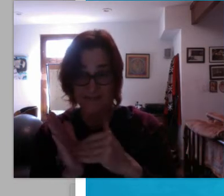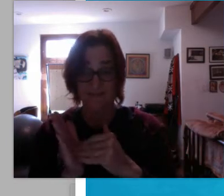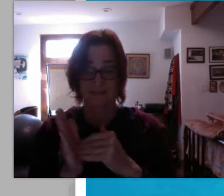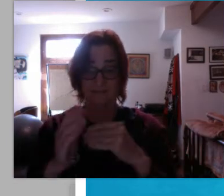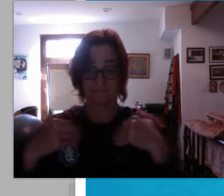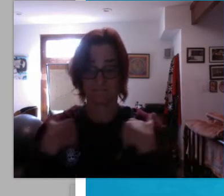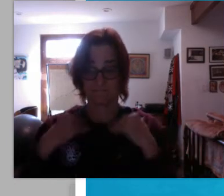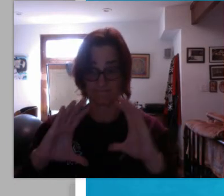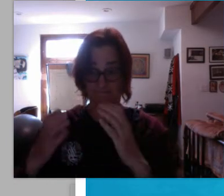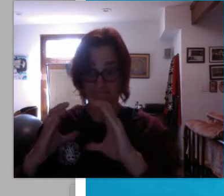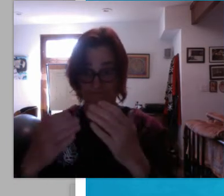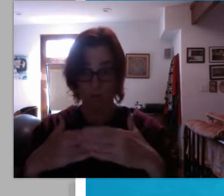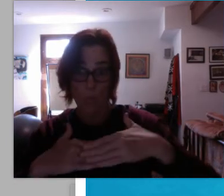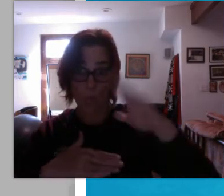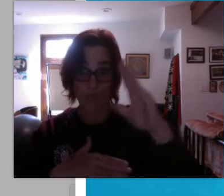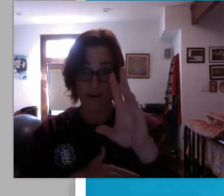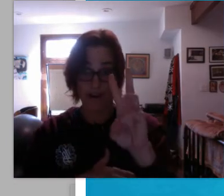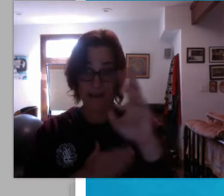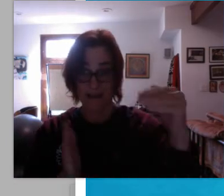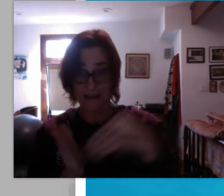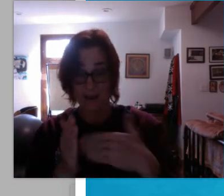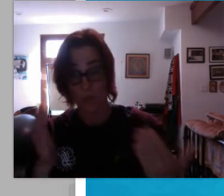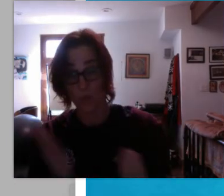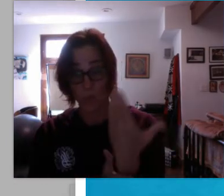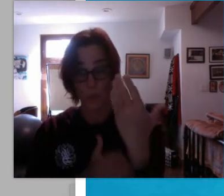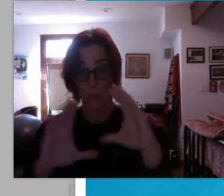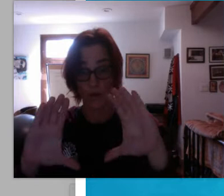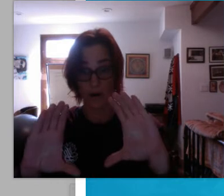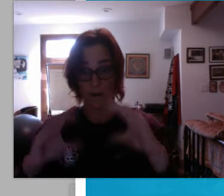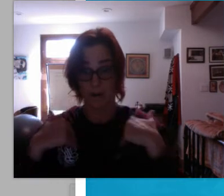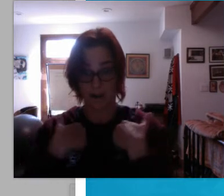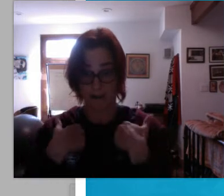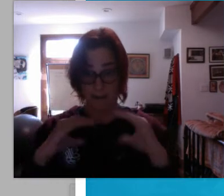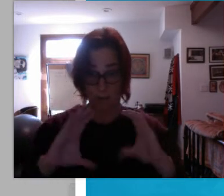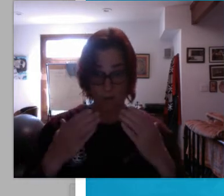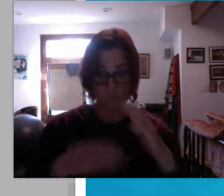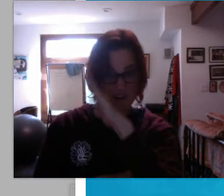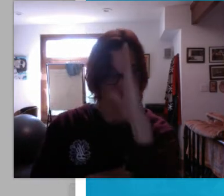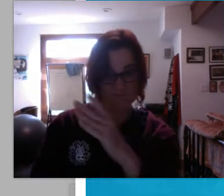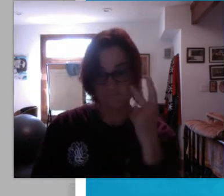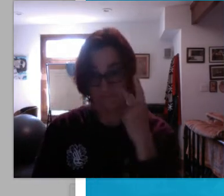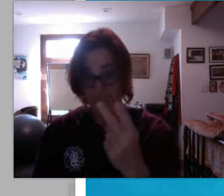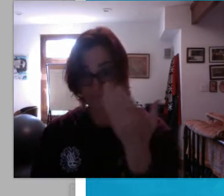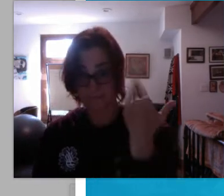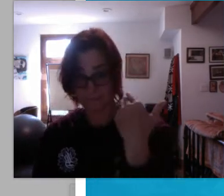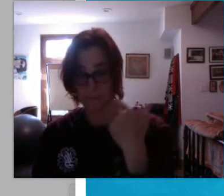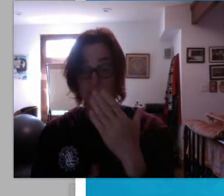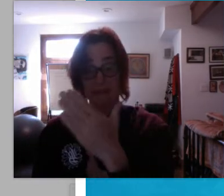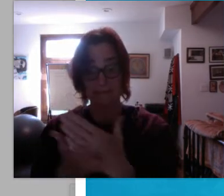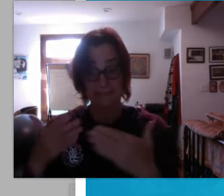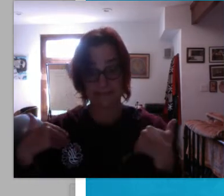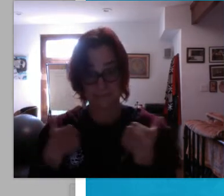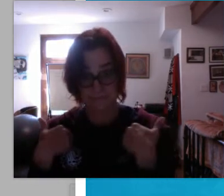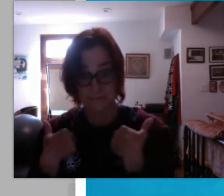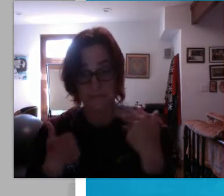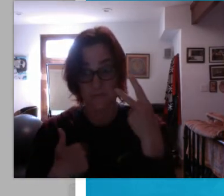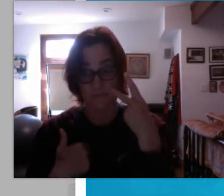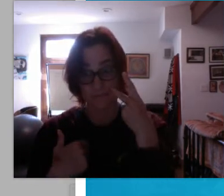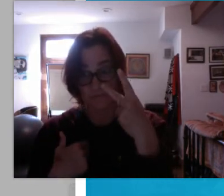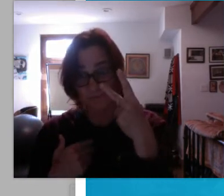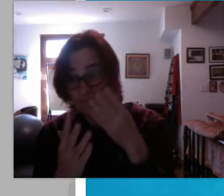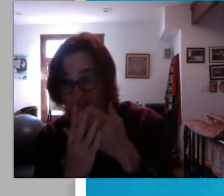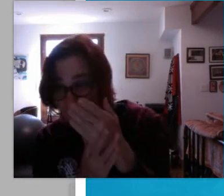species. Over 6,000 new species had never been seen before. Some